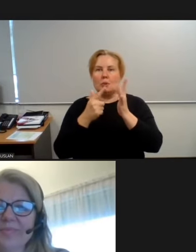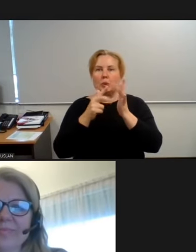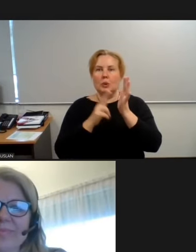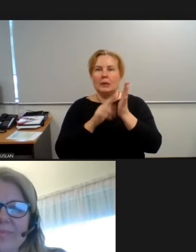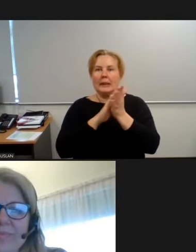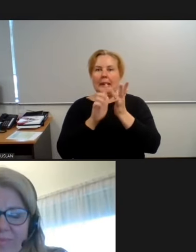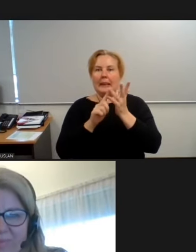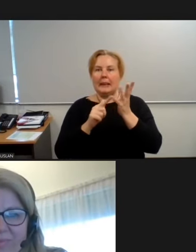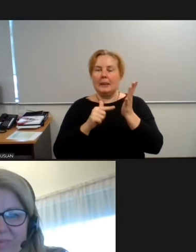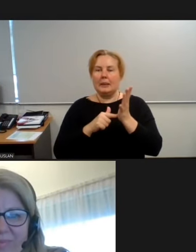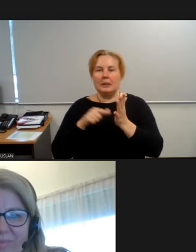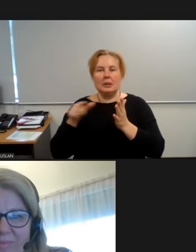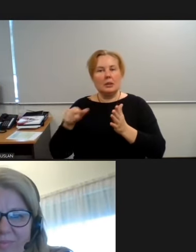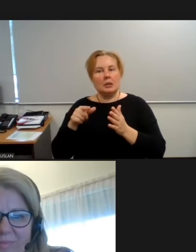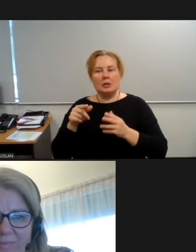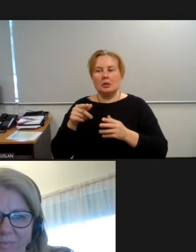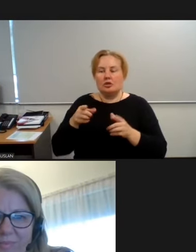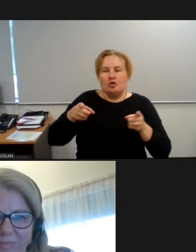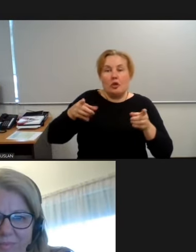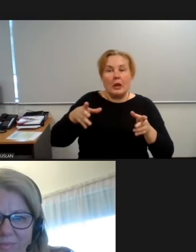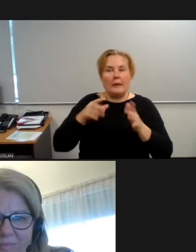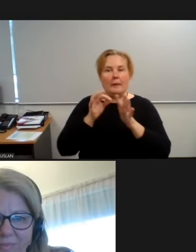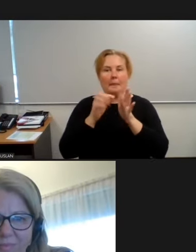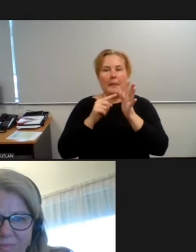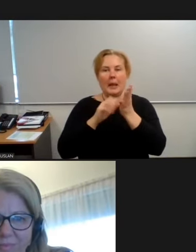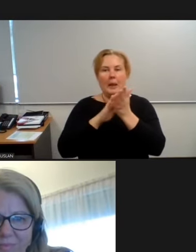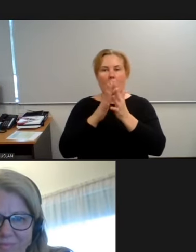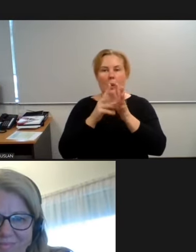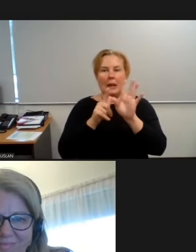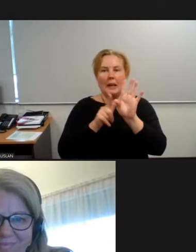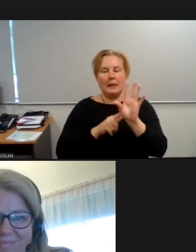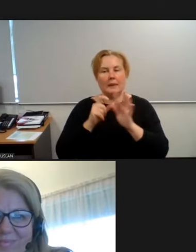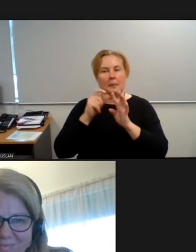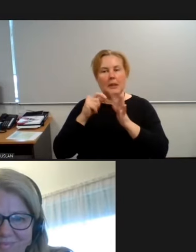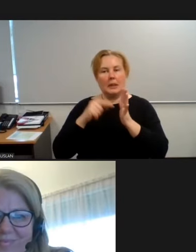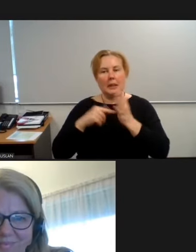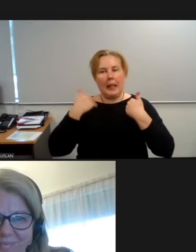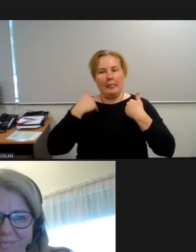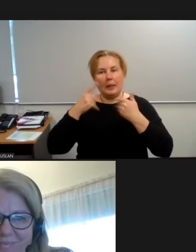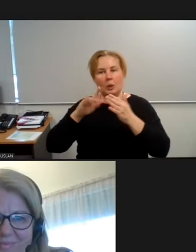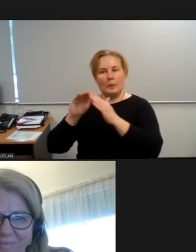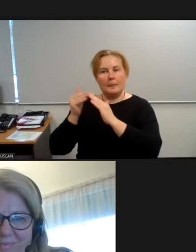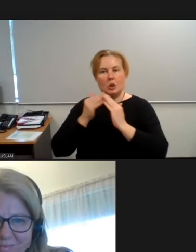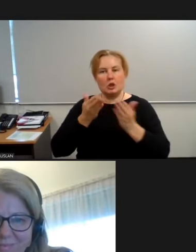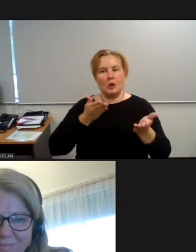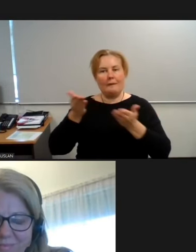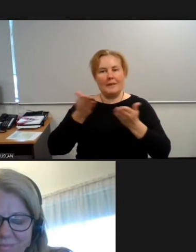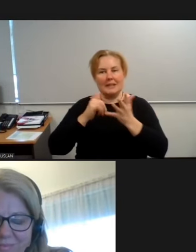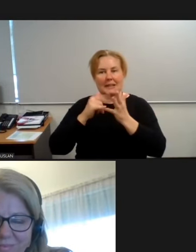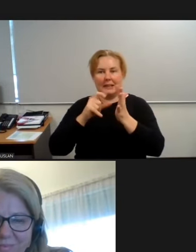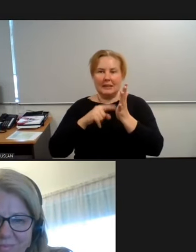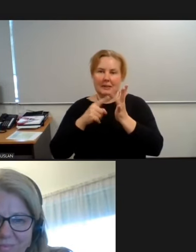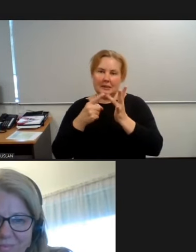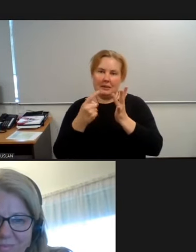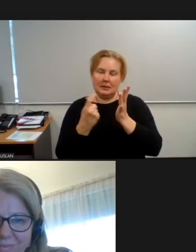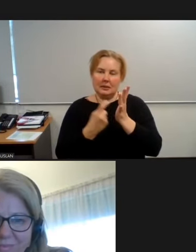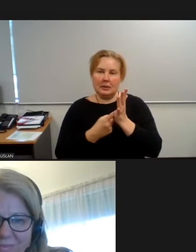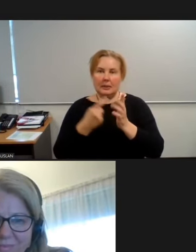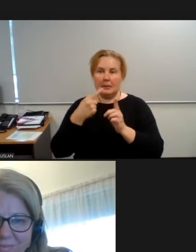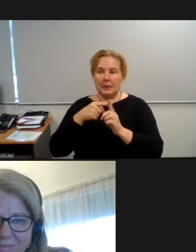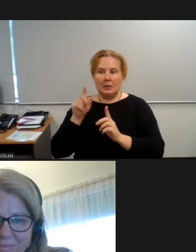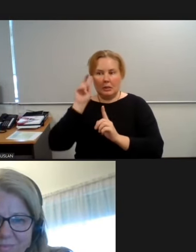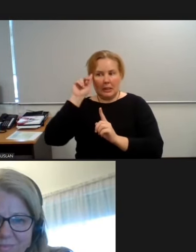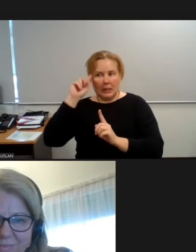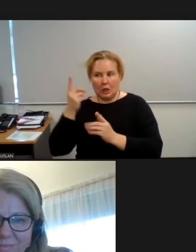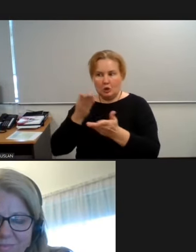Health and Human Services. She's also worked in the community services sector as well, so understands things really well, both from the community sector point of view,